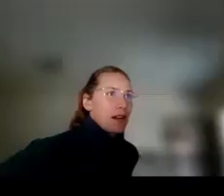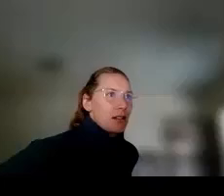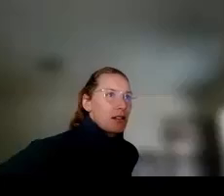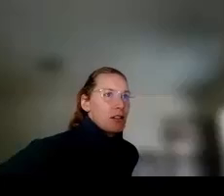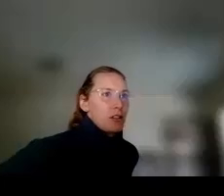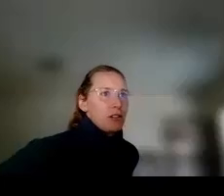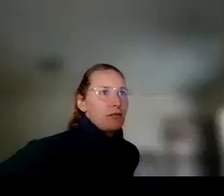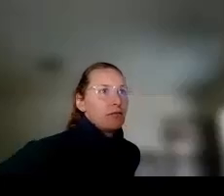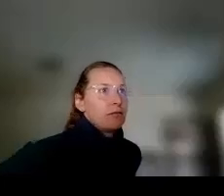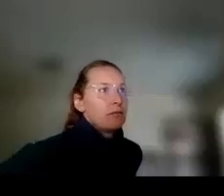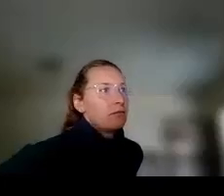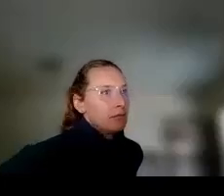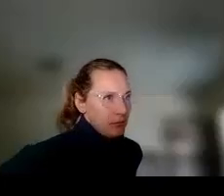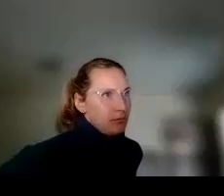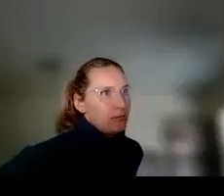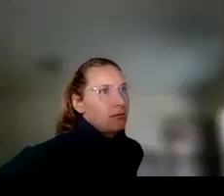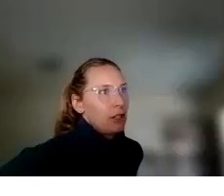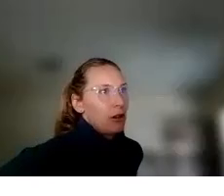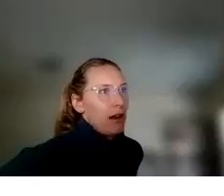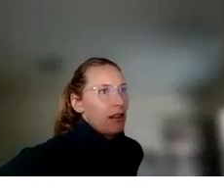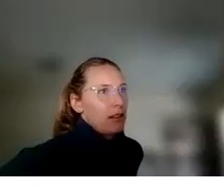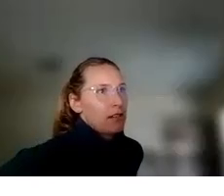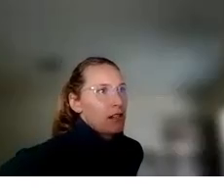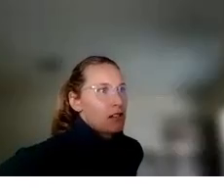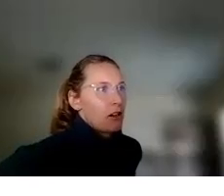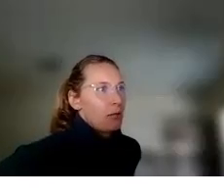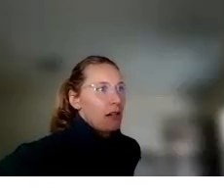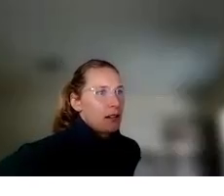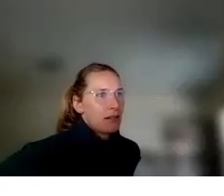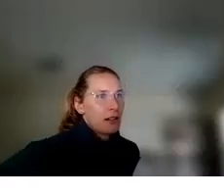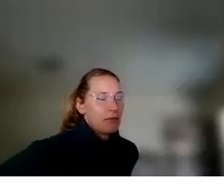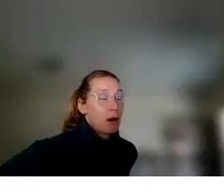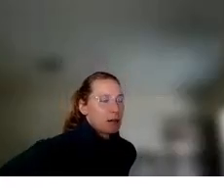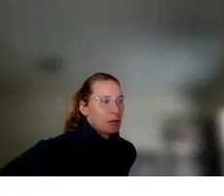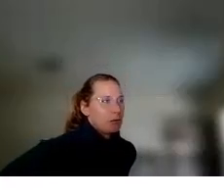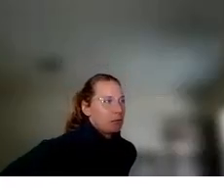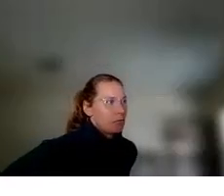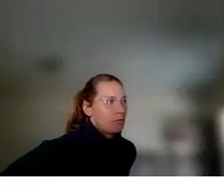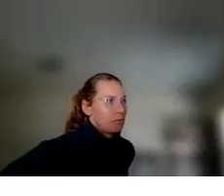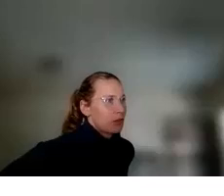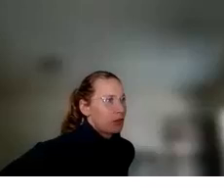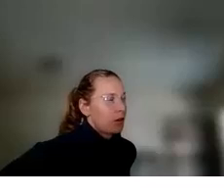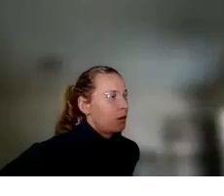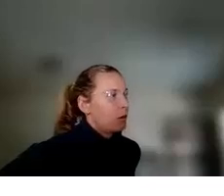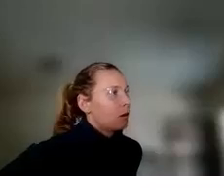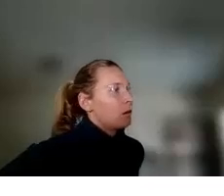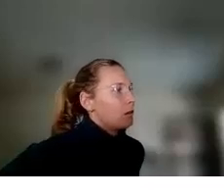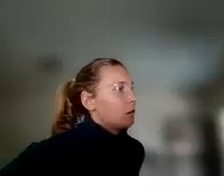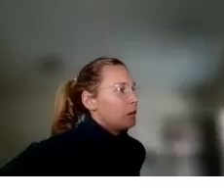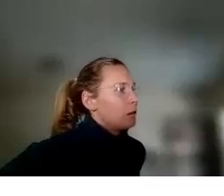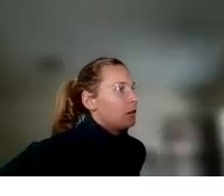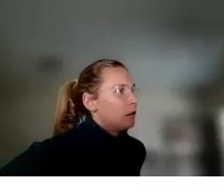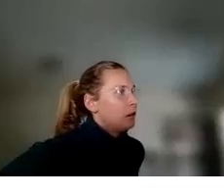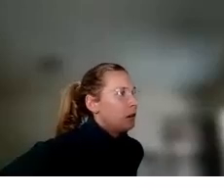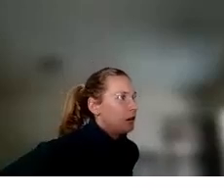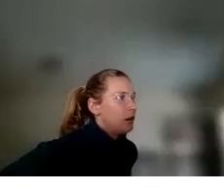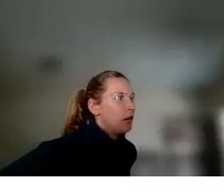to make that decision, at that CSR meeting, if possible.